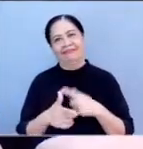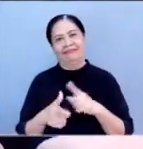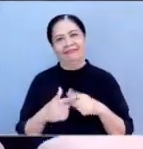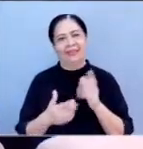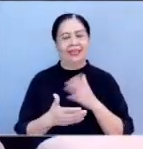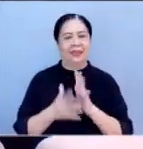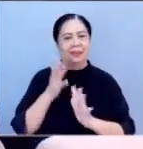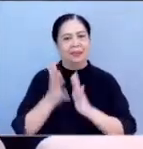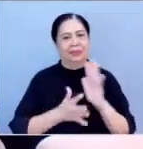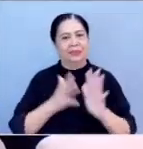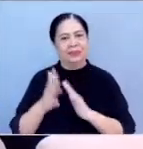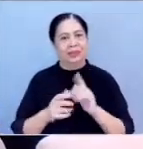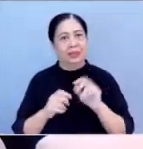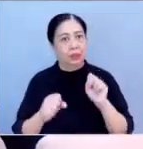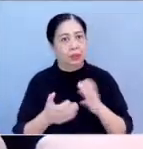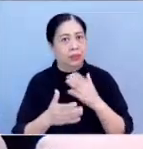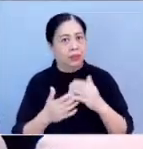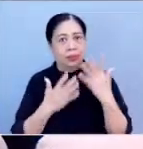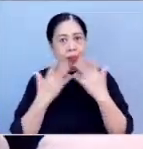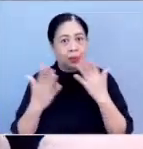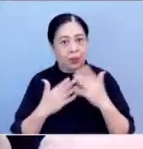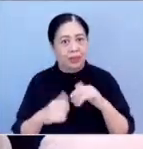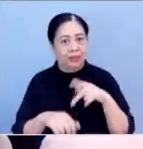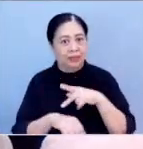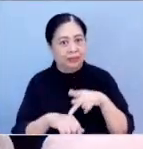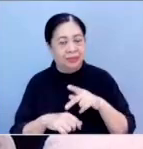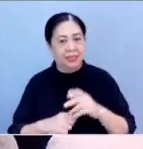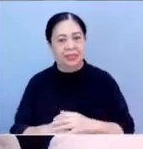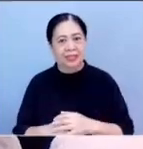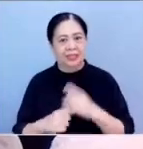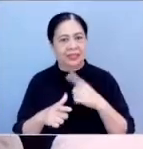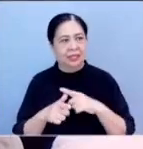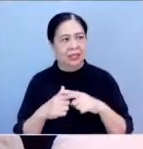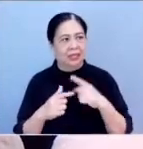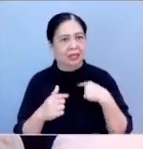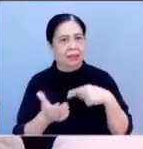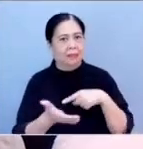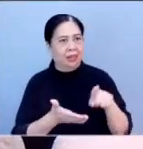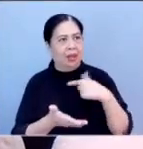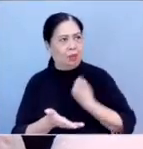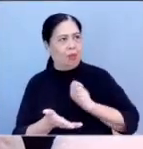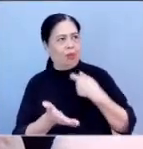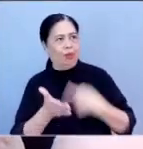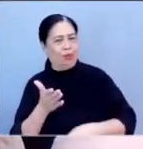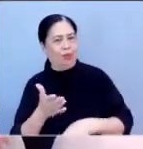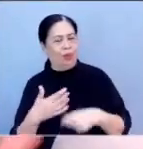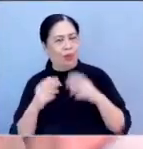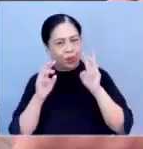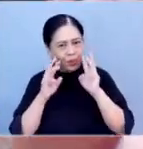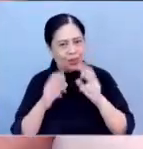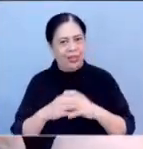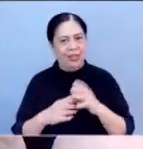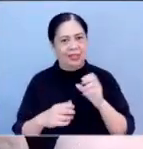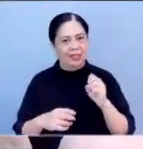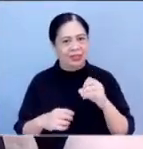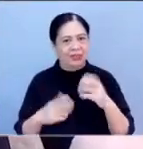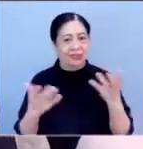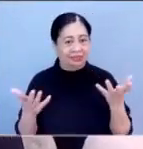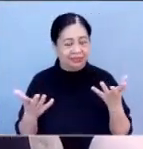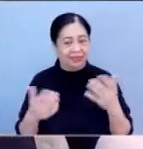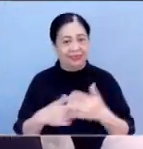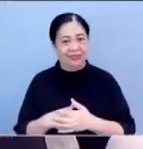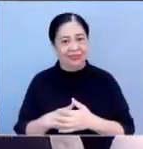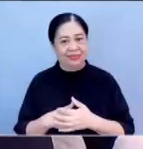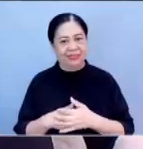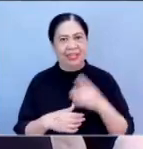sang at the party and then they're like, can you sing at my birthday party in the Philippines? Okay. They said, well, I'll pay for your airfare, but that's it. And so, you know. I